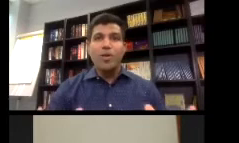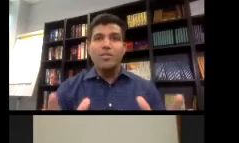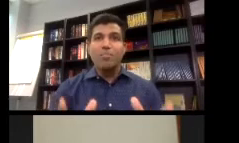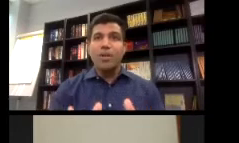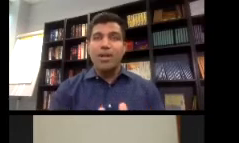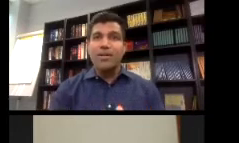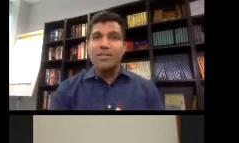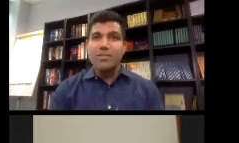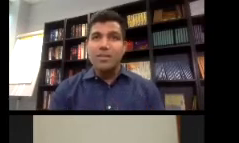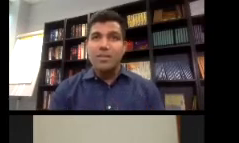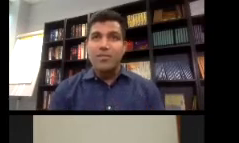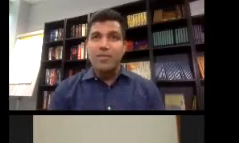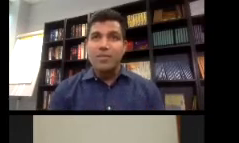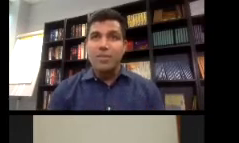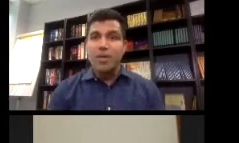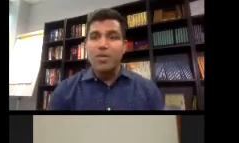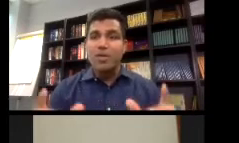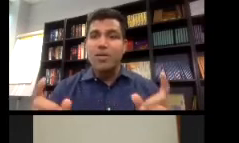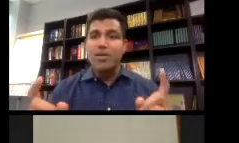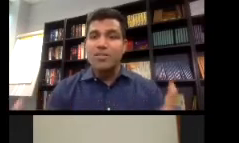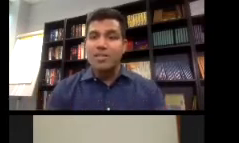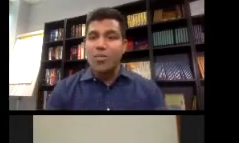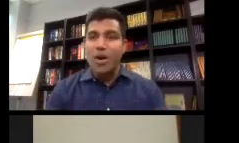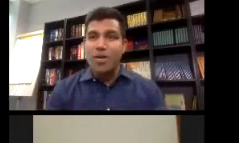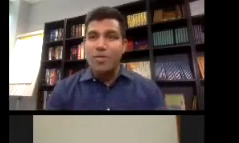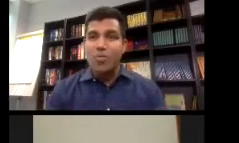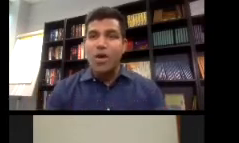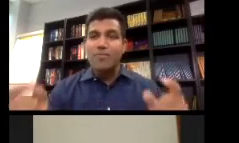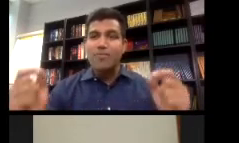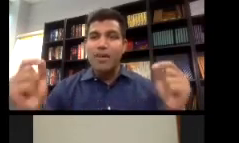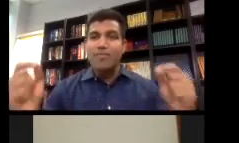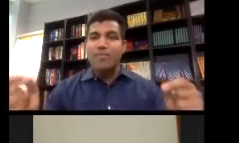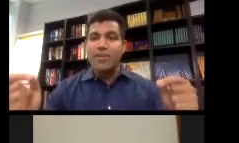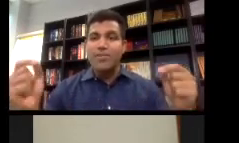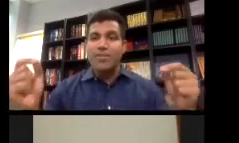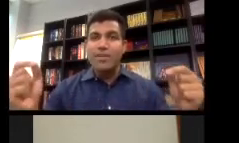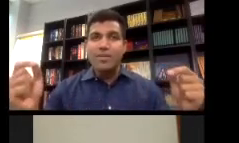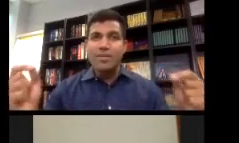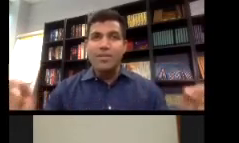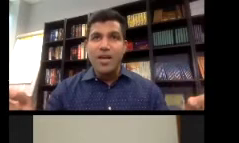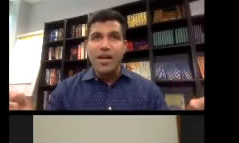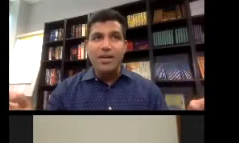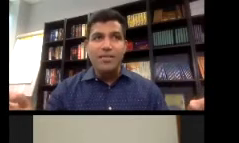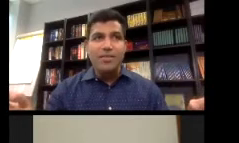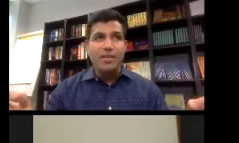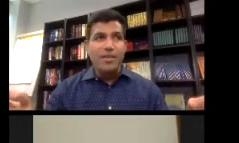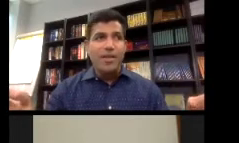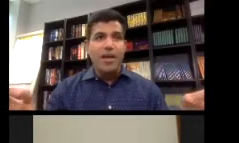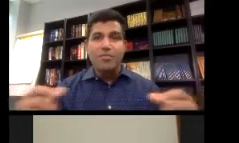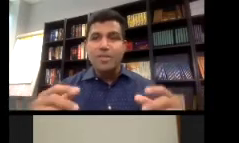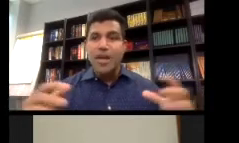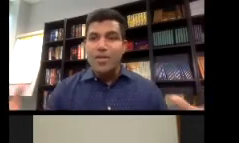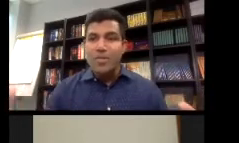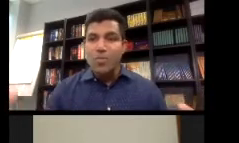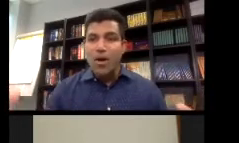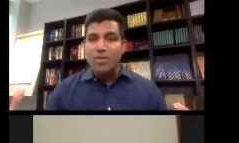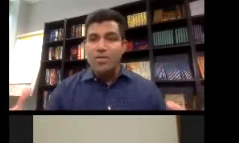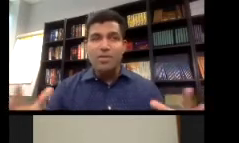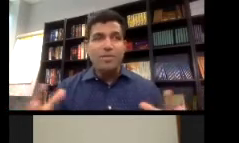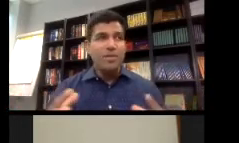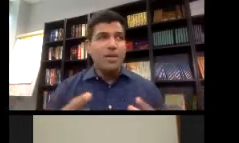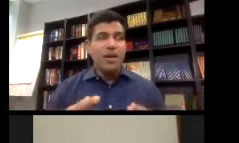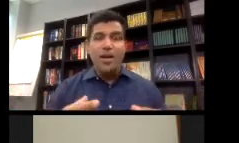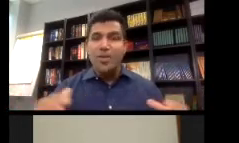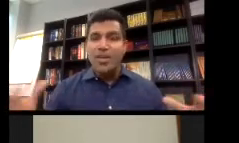And where is the place the fish belong? It's in the water. What if a fish decides, I'm tired of this